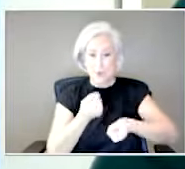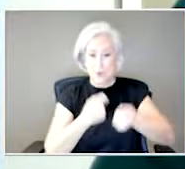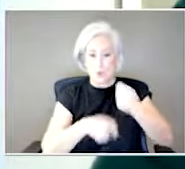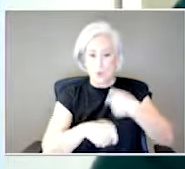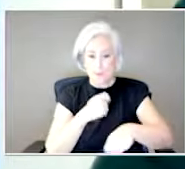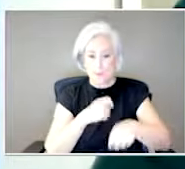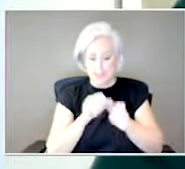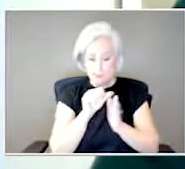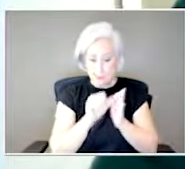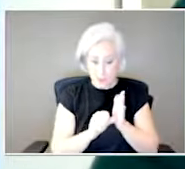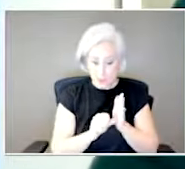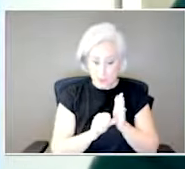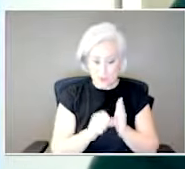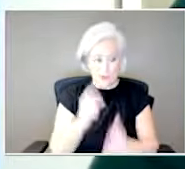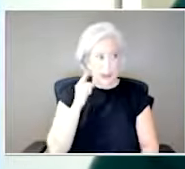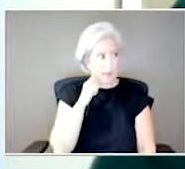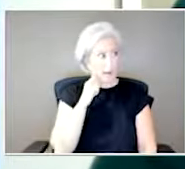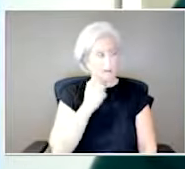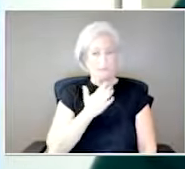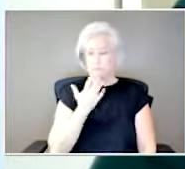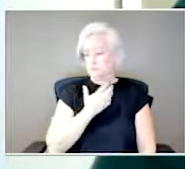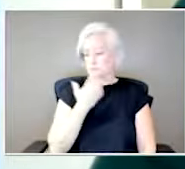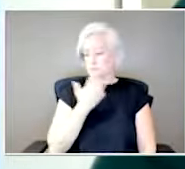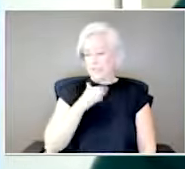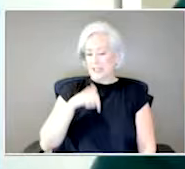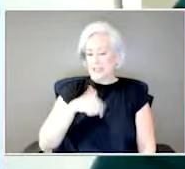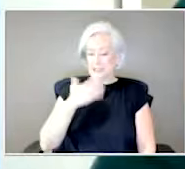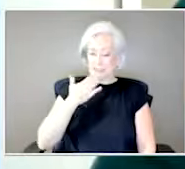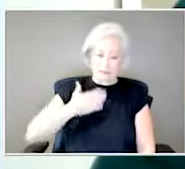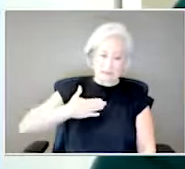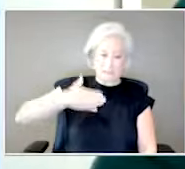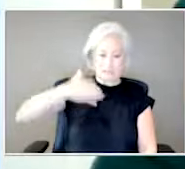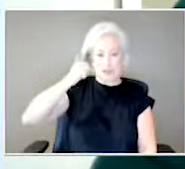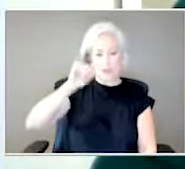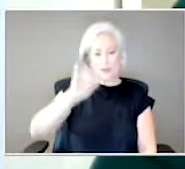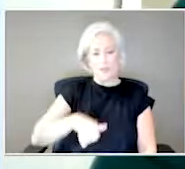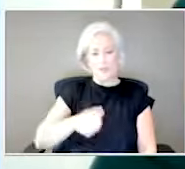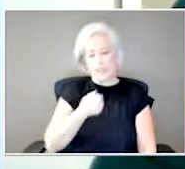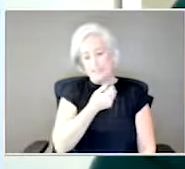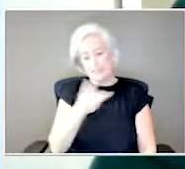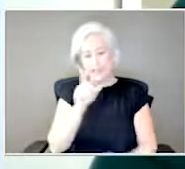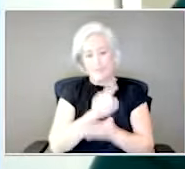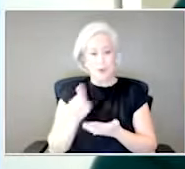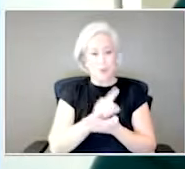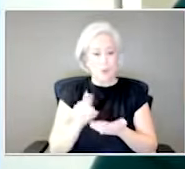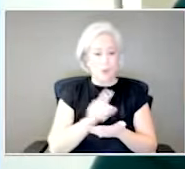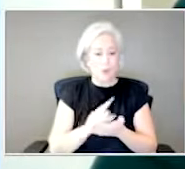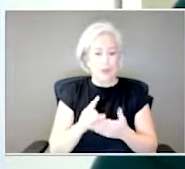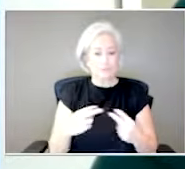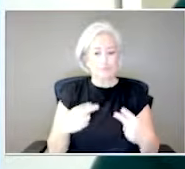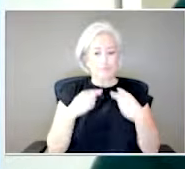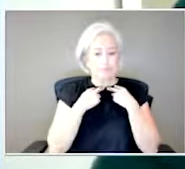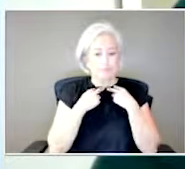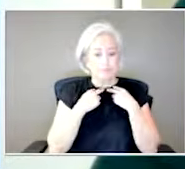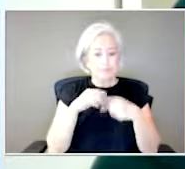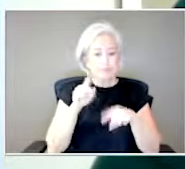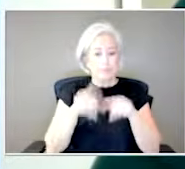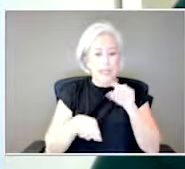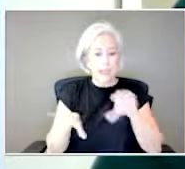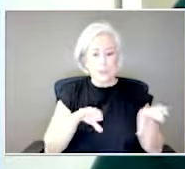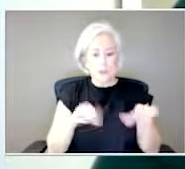better than, you know, spending weeks, you know, not being able to do anything, because while there